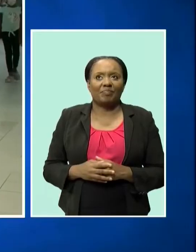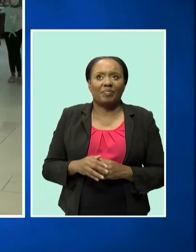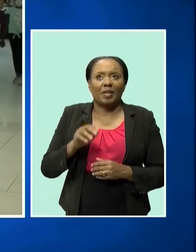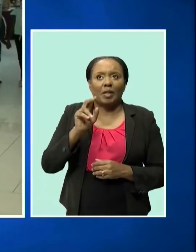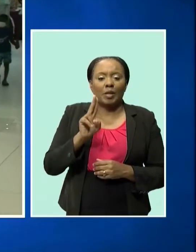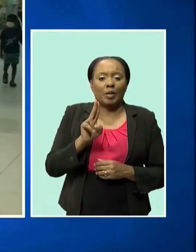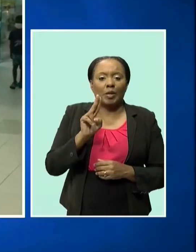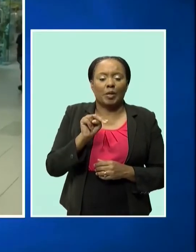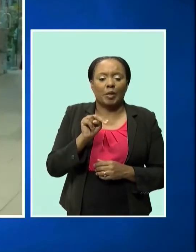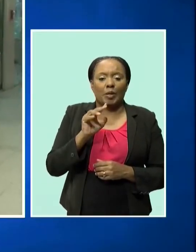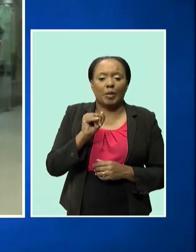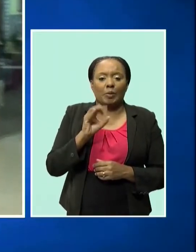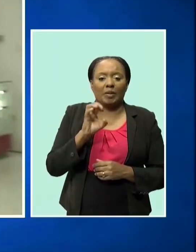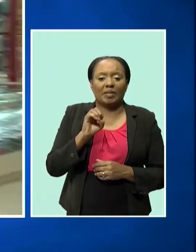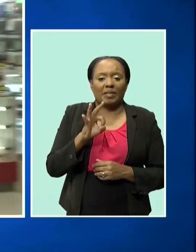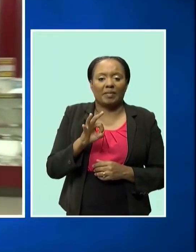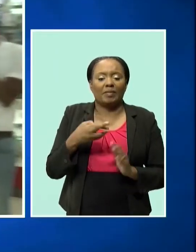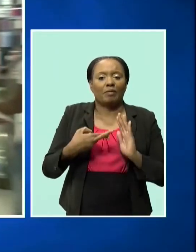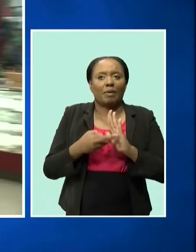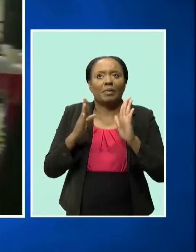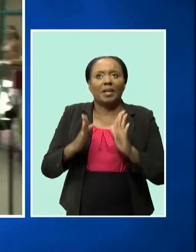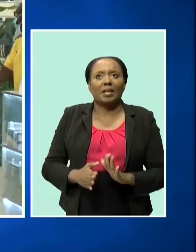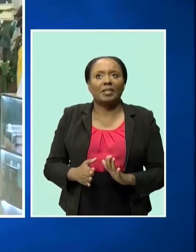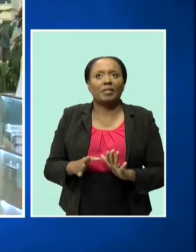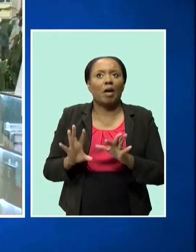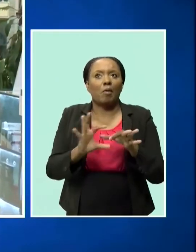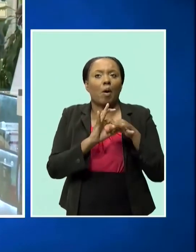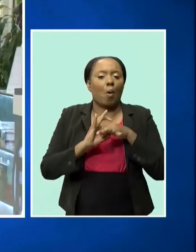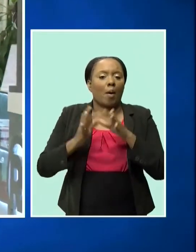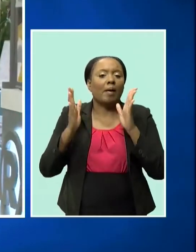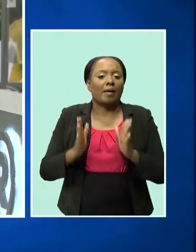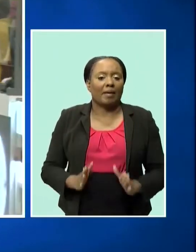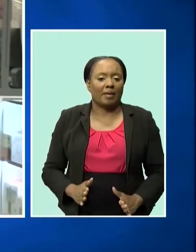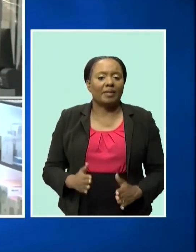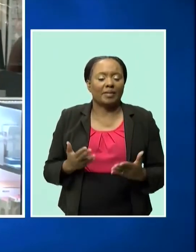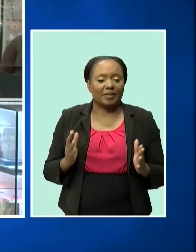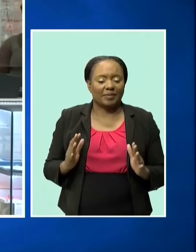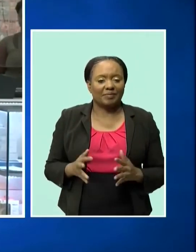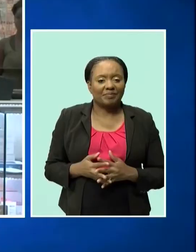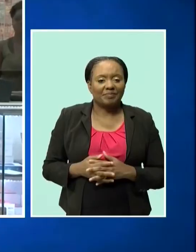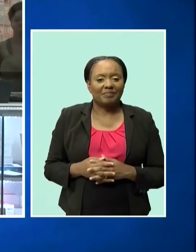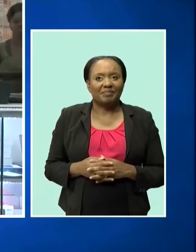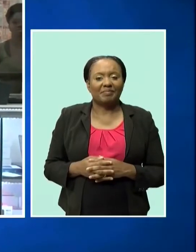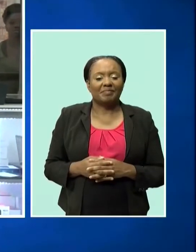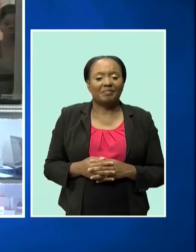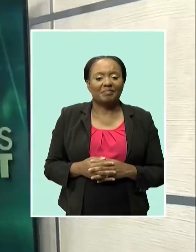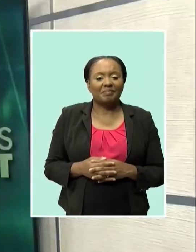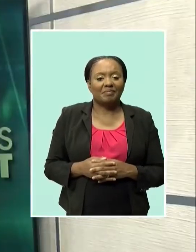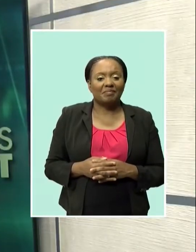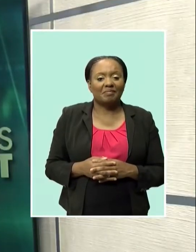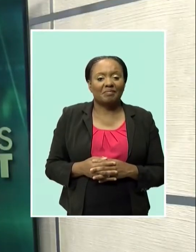youth advocate Ashley Lashley. For the Yes Business Report, I'm Ryan Broom.